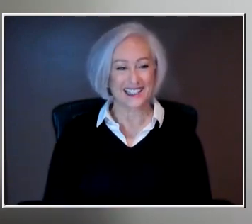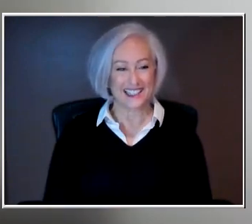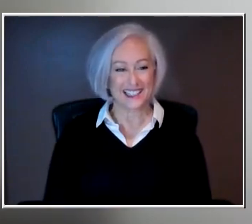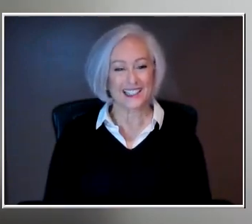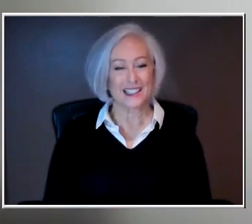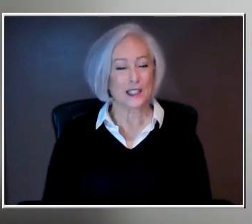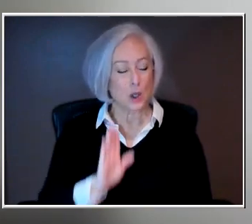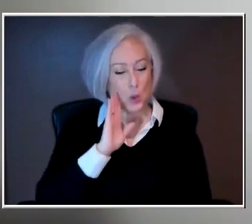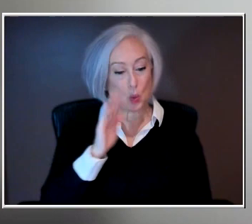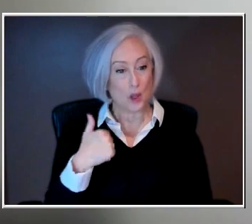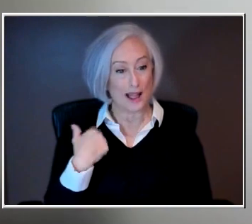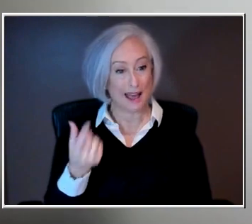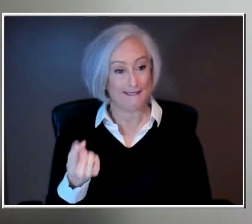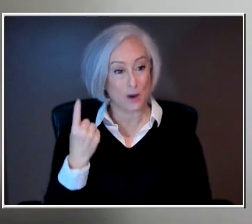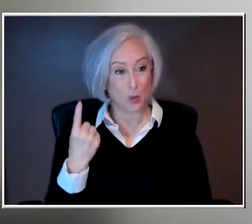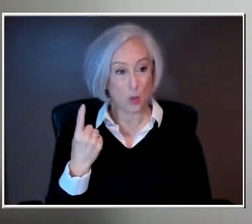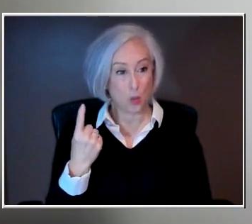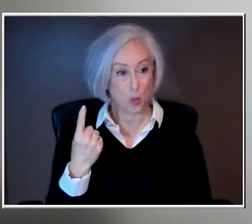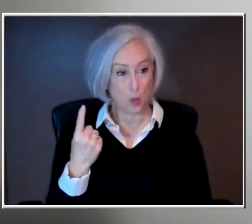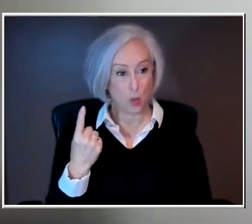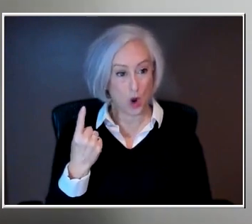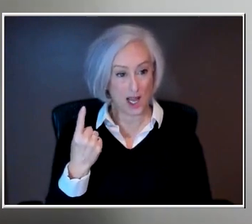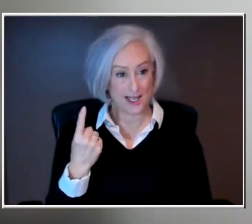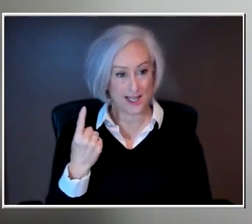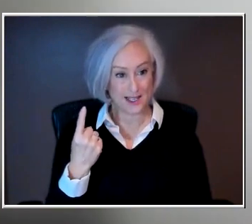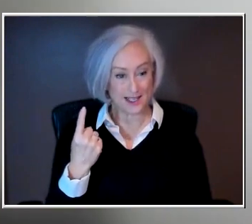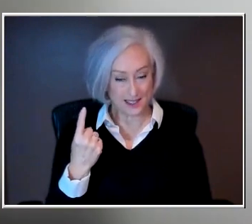one that's in the tunnel,